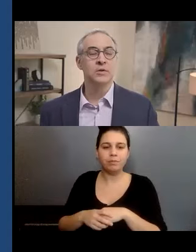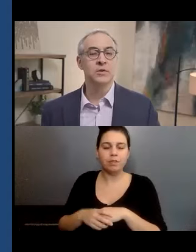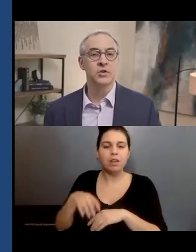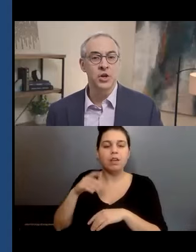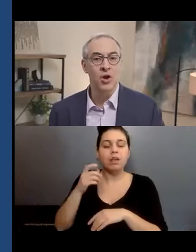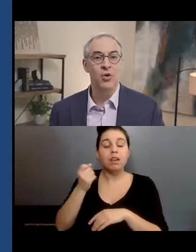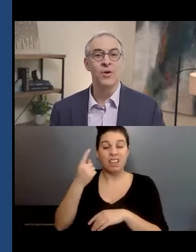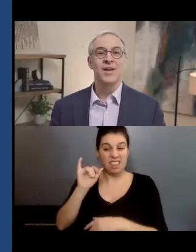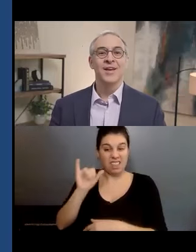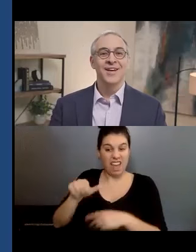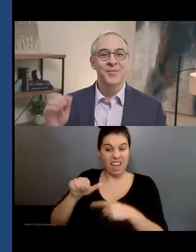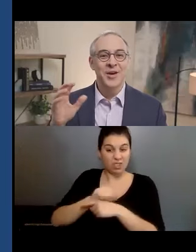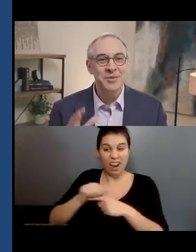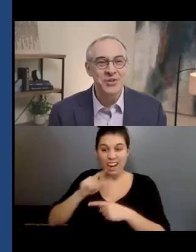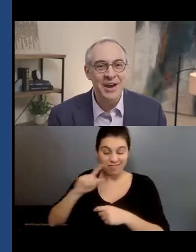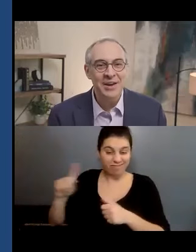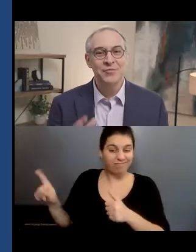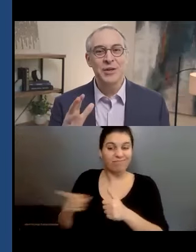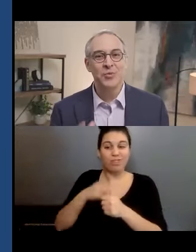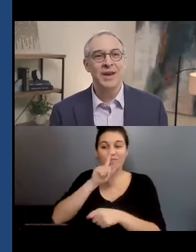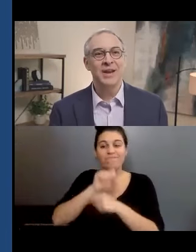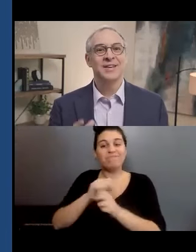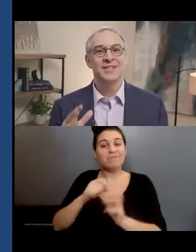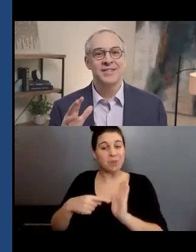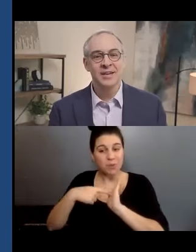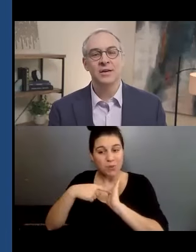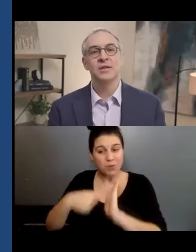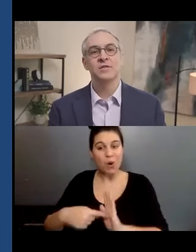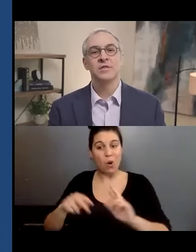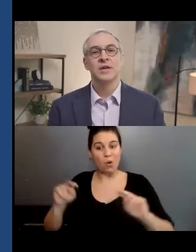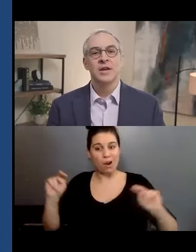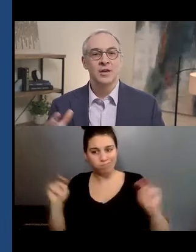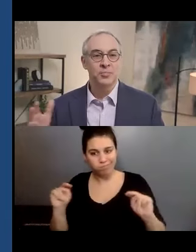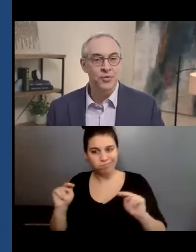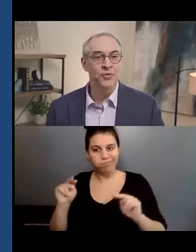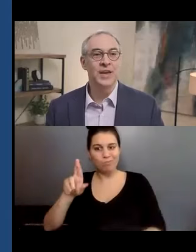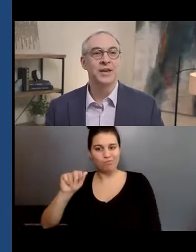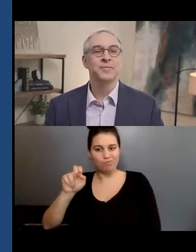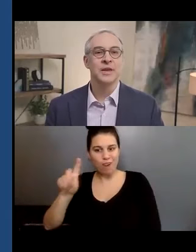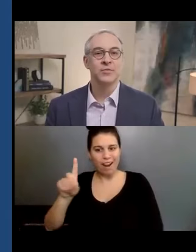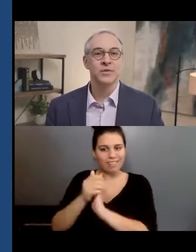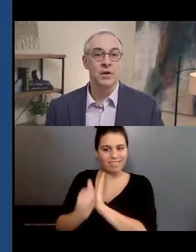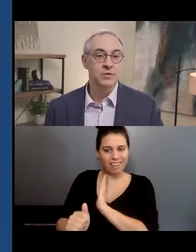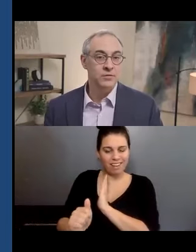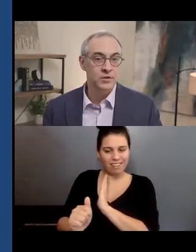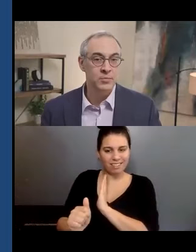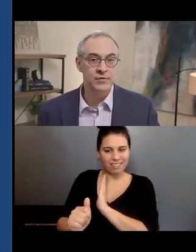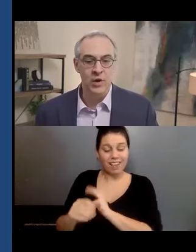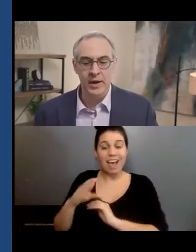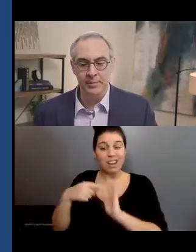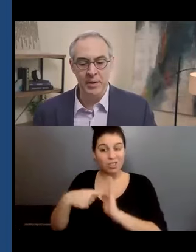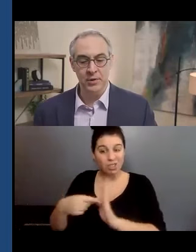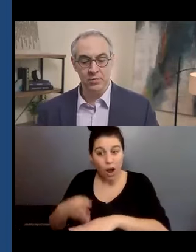to show objectively rated skills improving in result of just a brief training. People improved